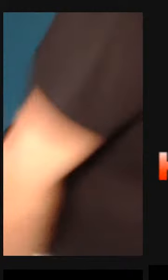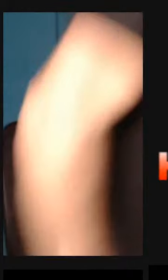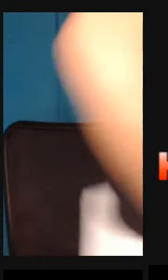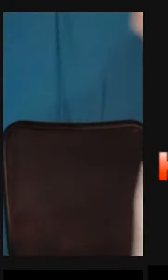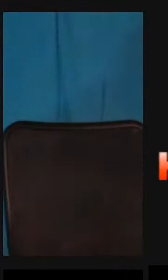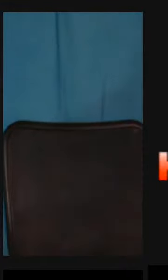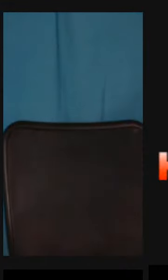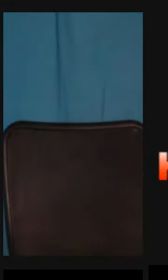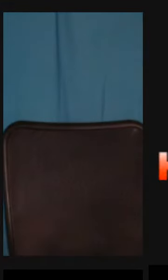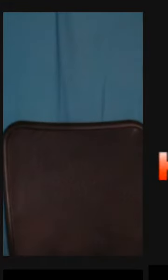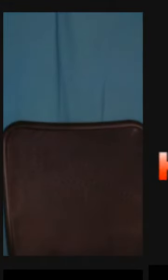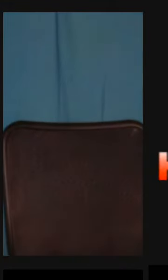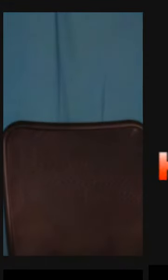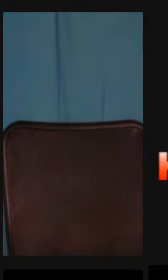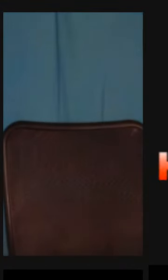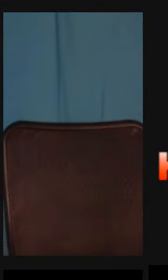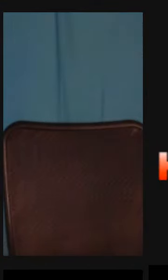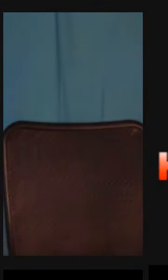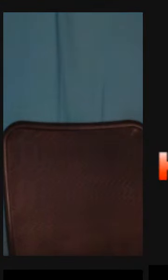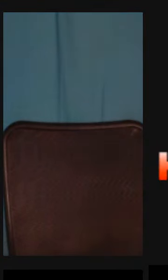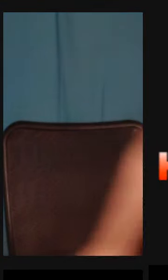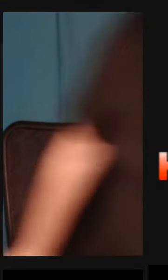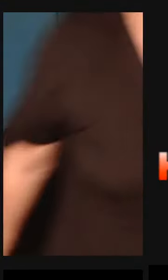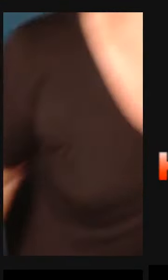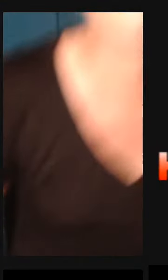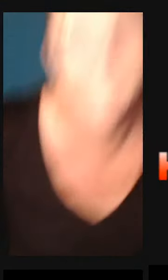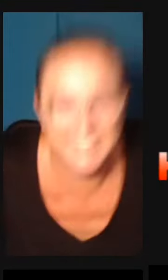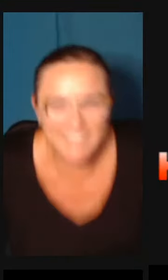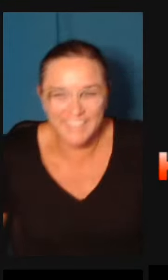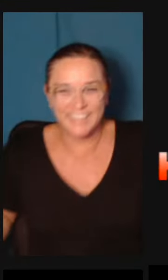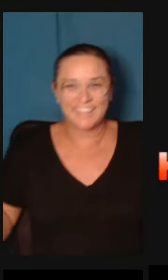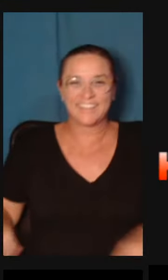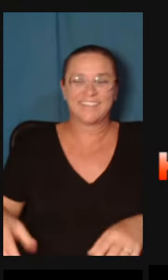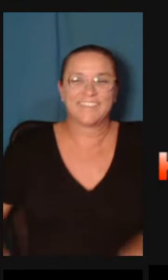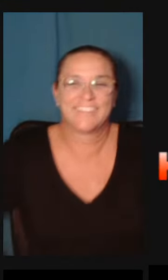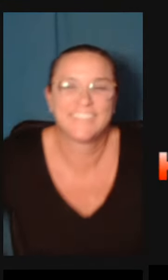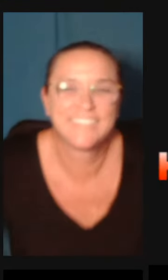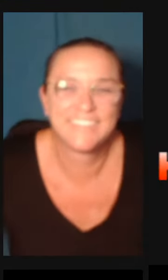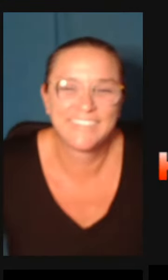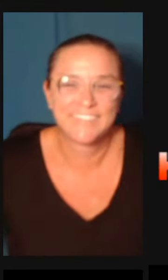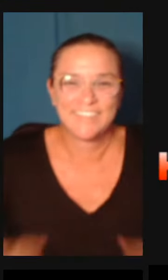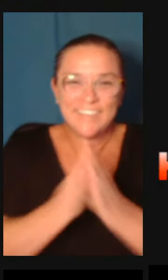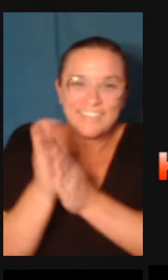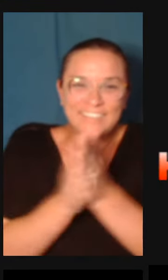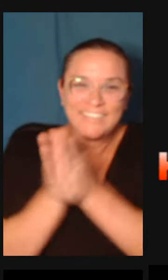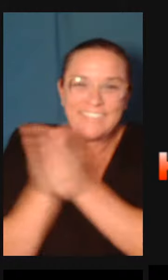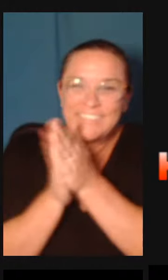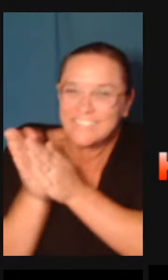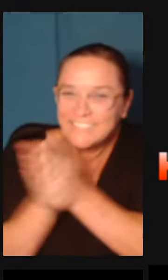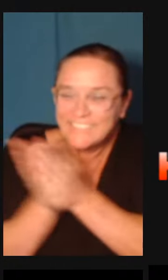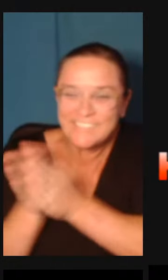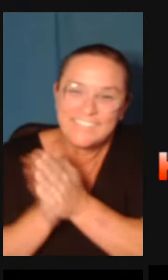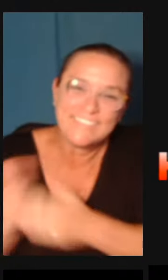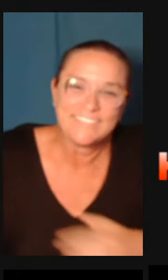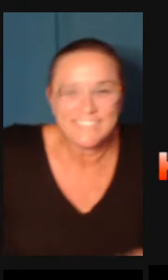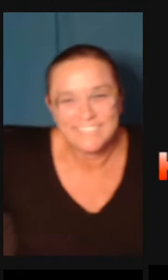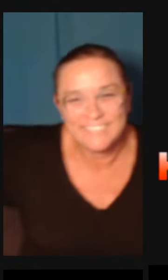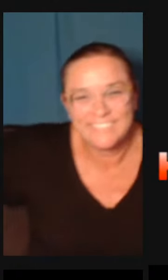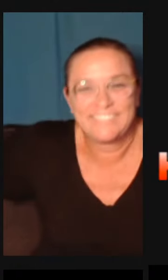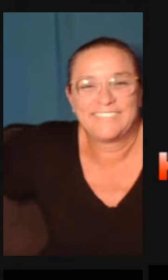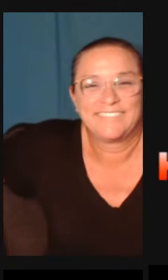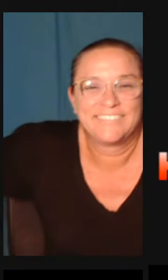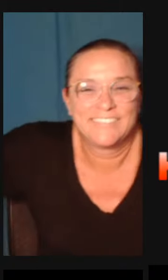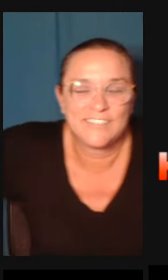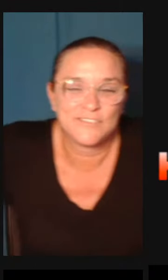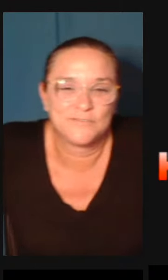there. Nope. Dano's getting out of here. Hi, Carrie. Thanks, Dano. All right, let's